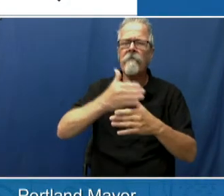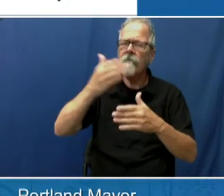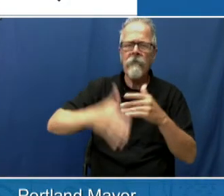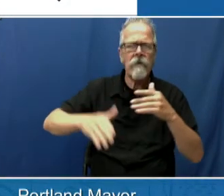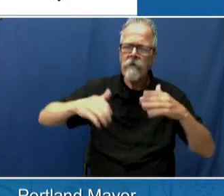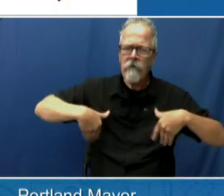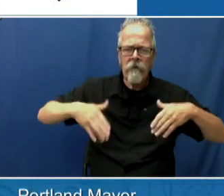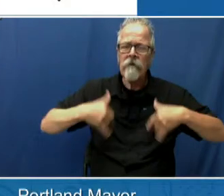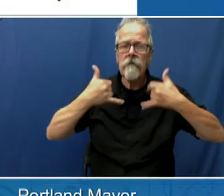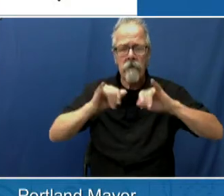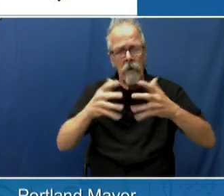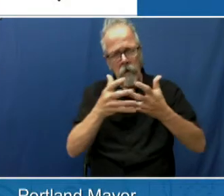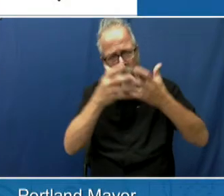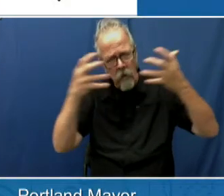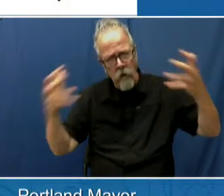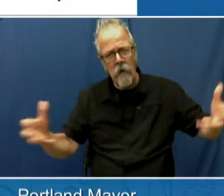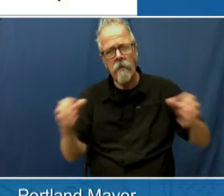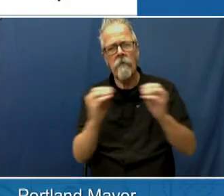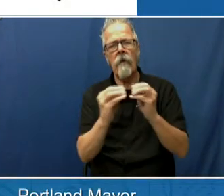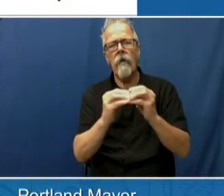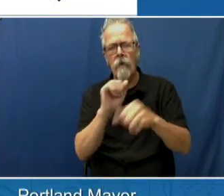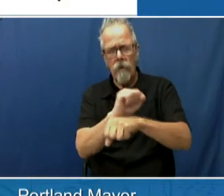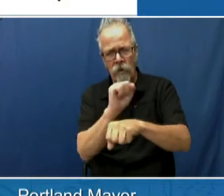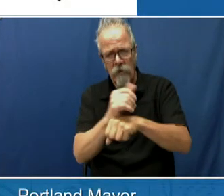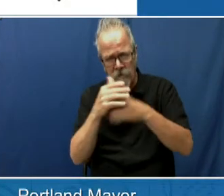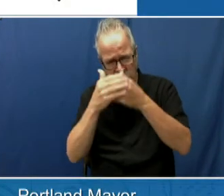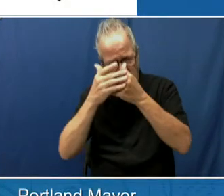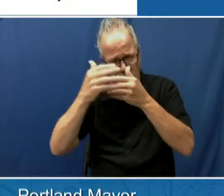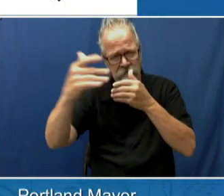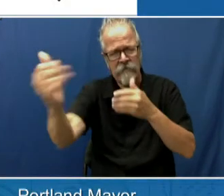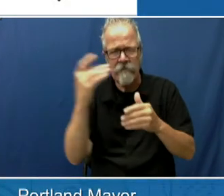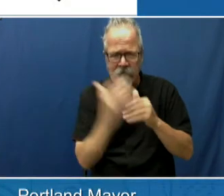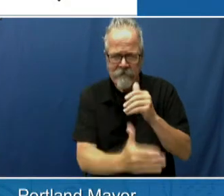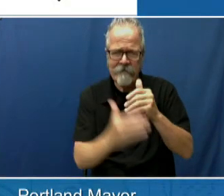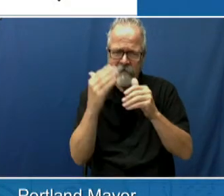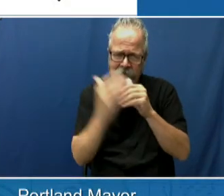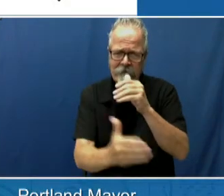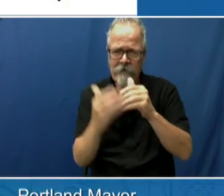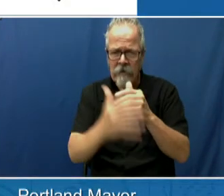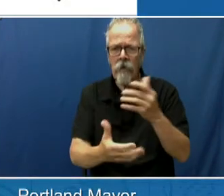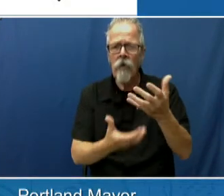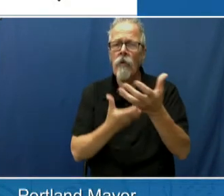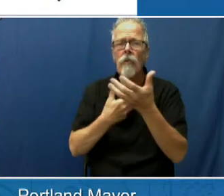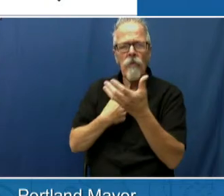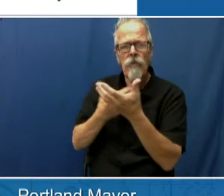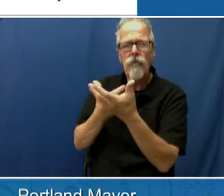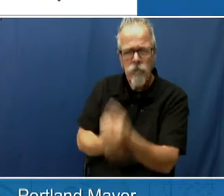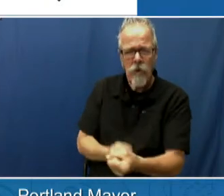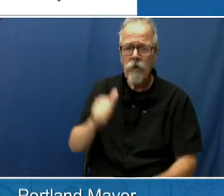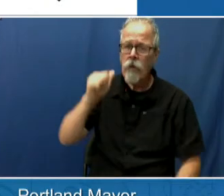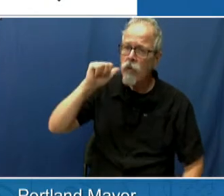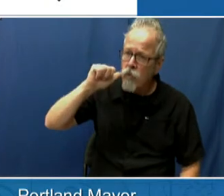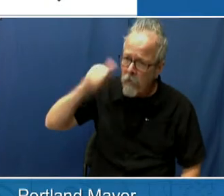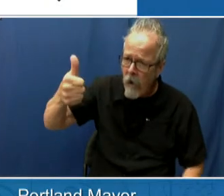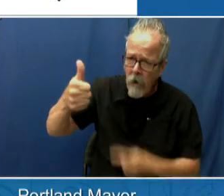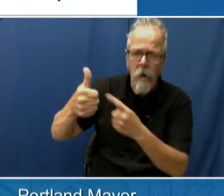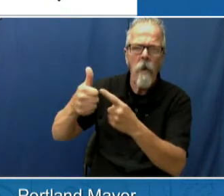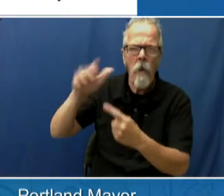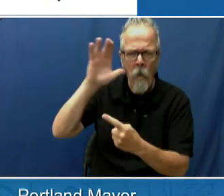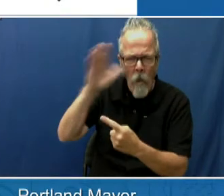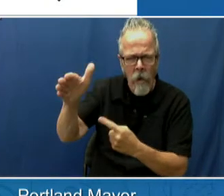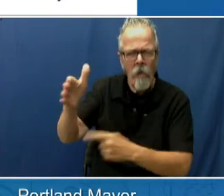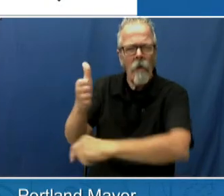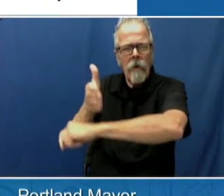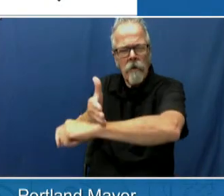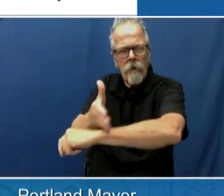we must believe that tomorrow will be better. We must continue to foster a culture here in our community